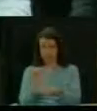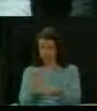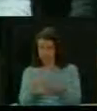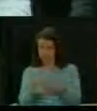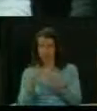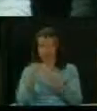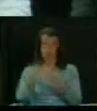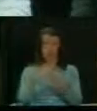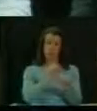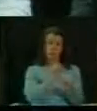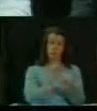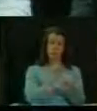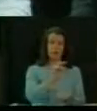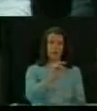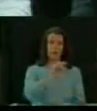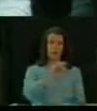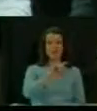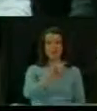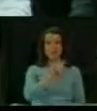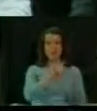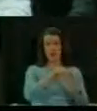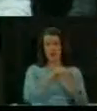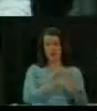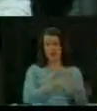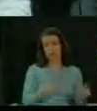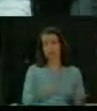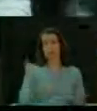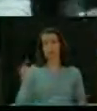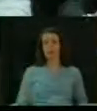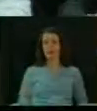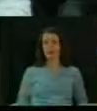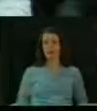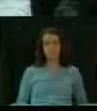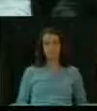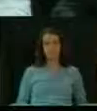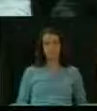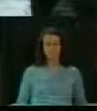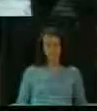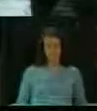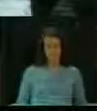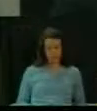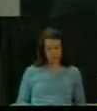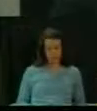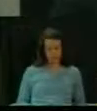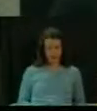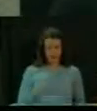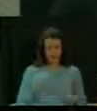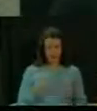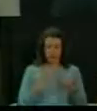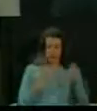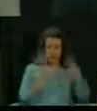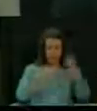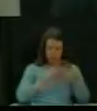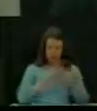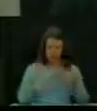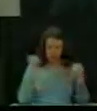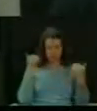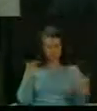or the Ethics Panel the opportunity to go ahead and work on this one and then perhaps work on nepotism at a later date, but...